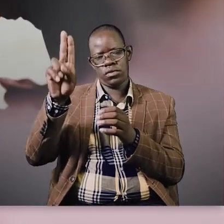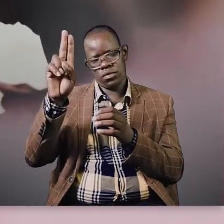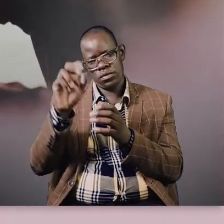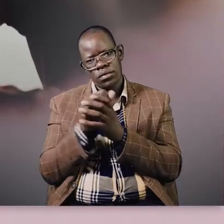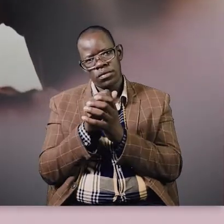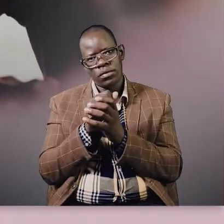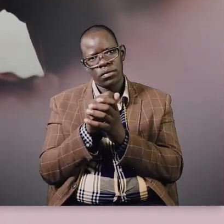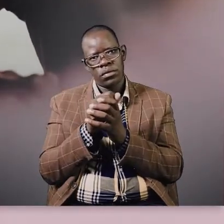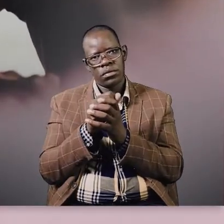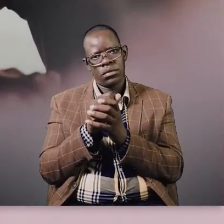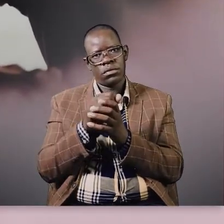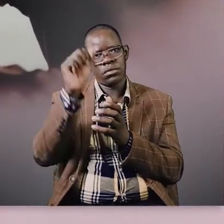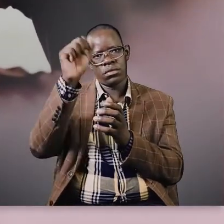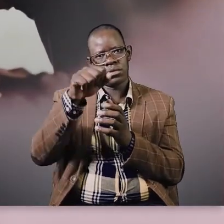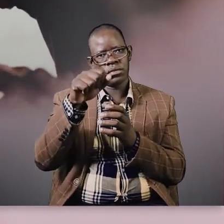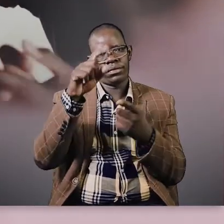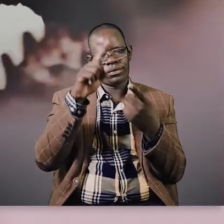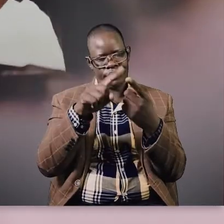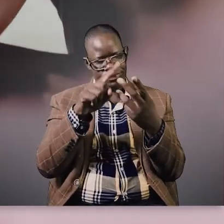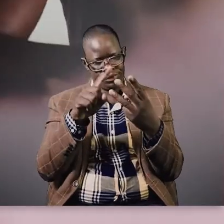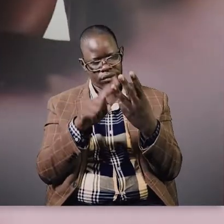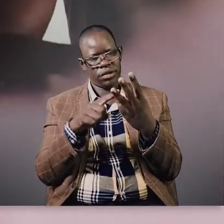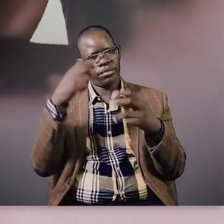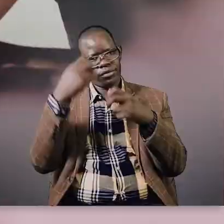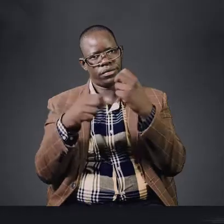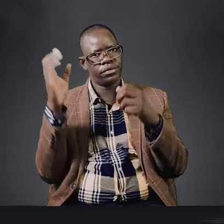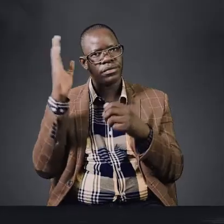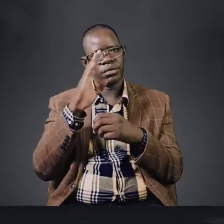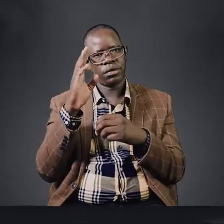to air pollution? Yes, of course. The following are causes of air pollution.